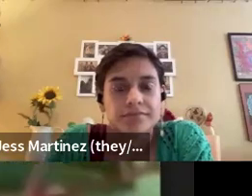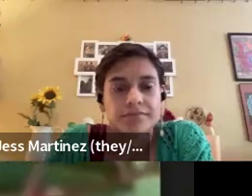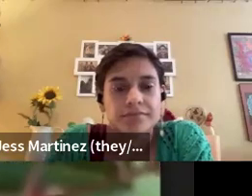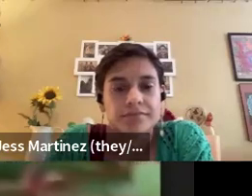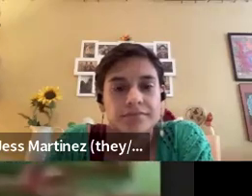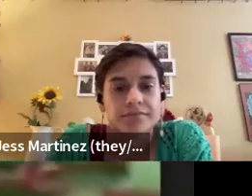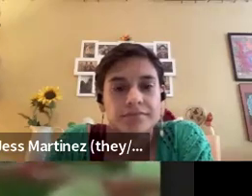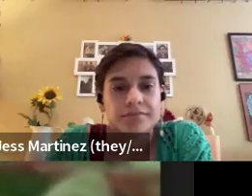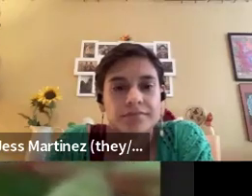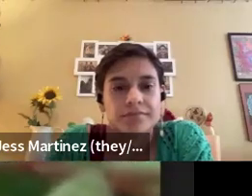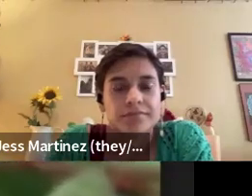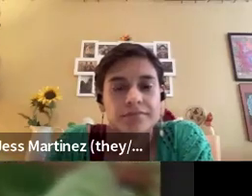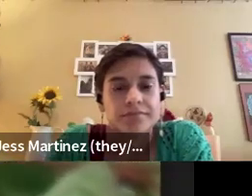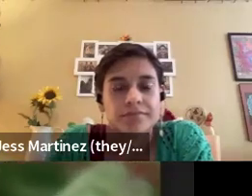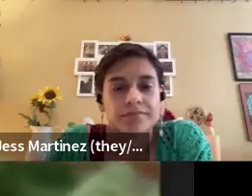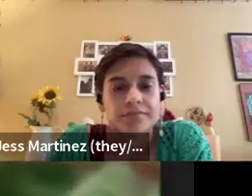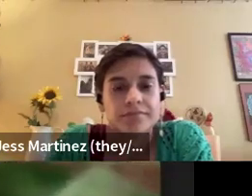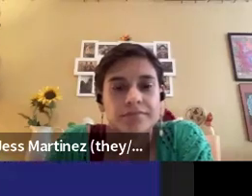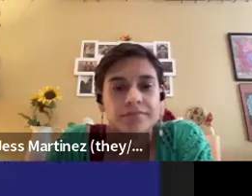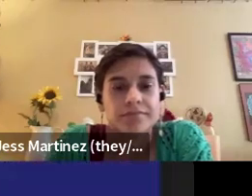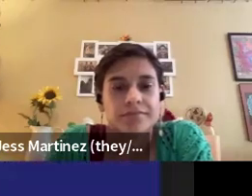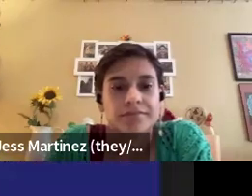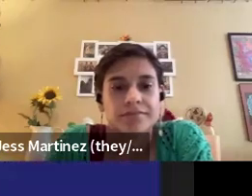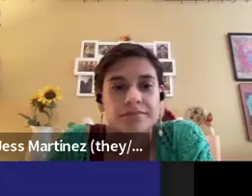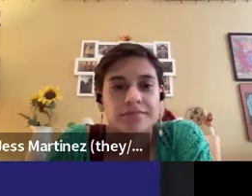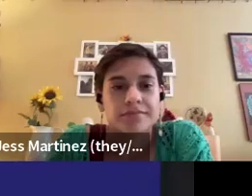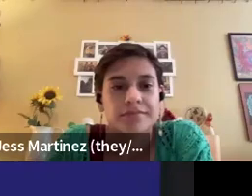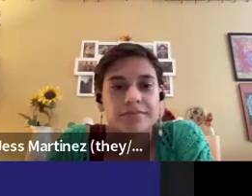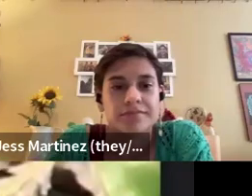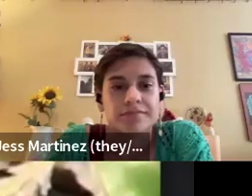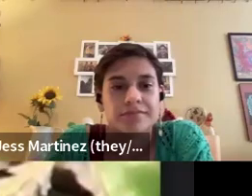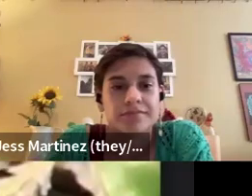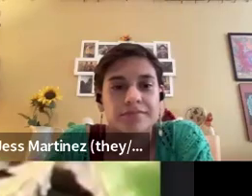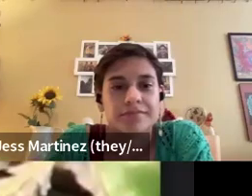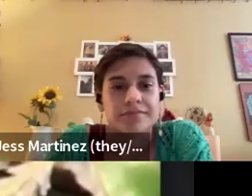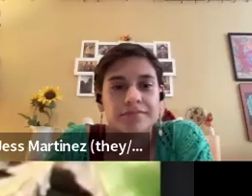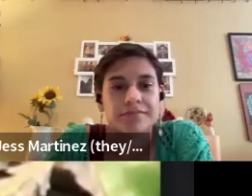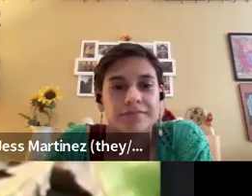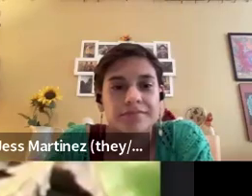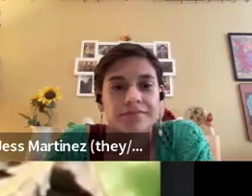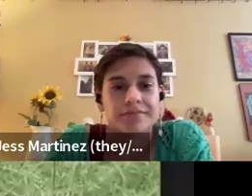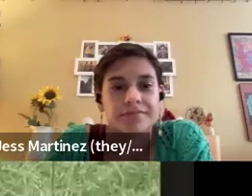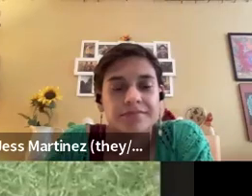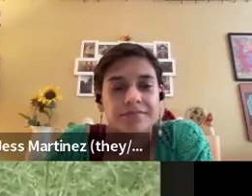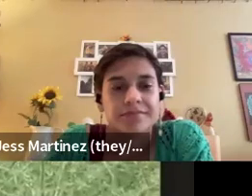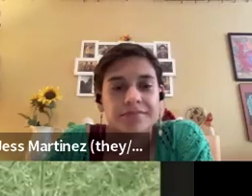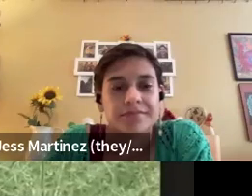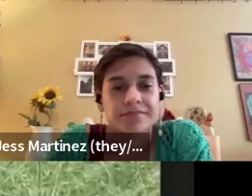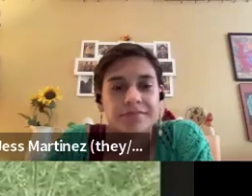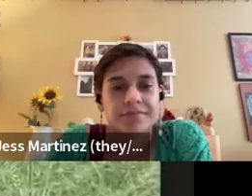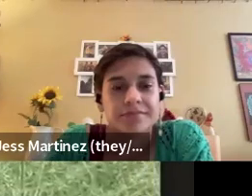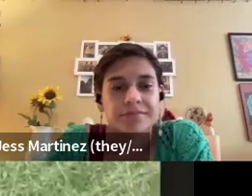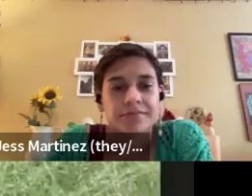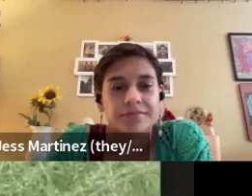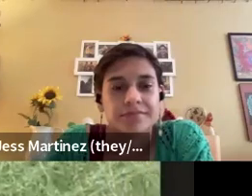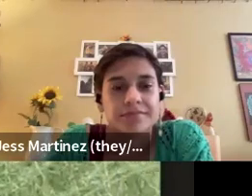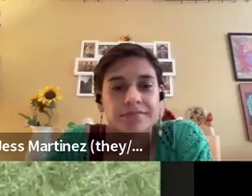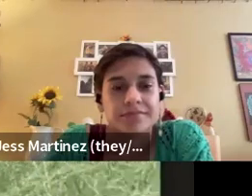to land, relation to other beings, human and non-human, on top of an actual